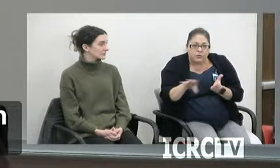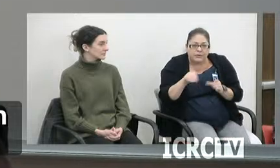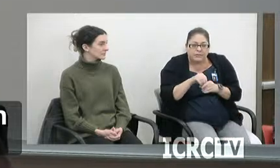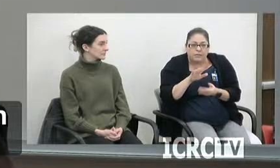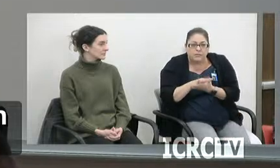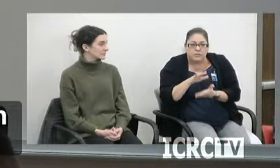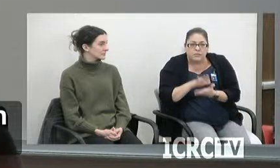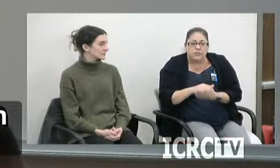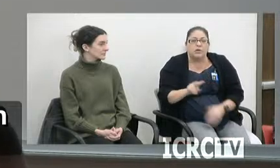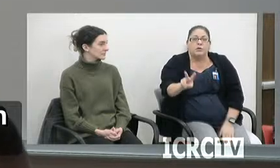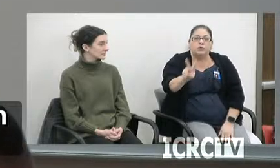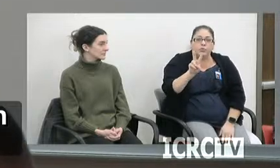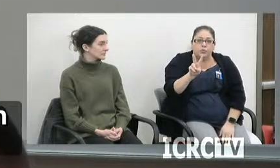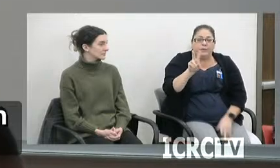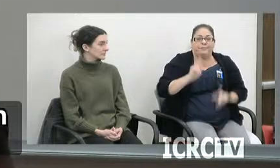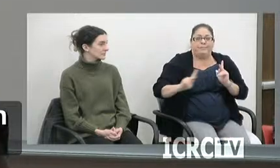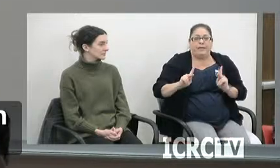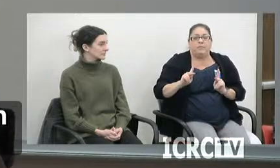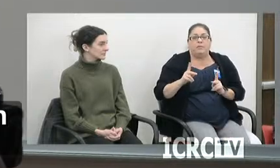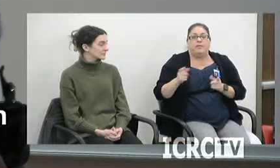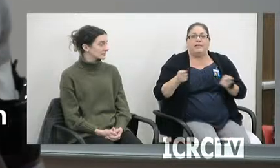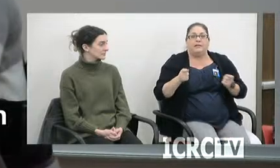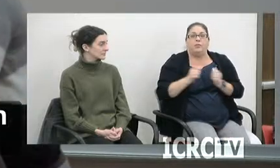have 2 admins that deal with IEPs.